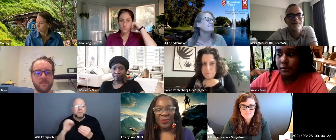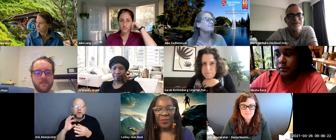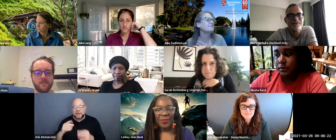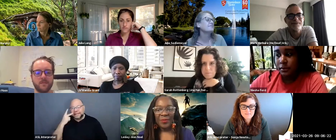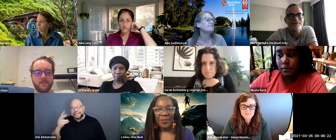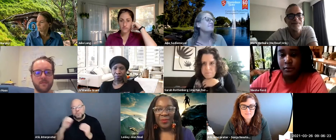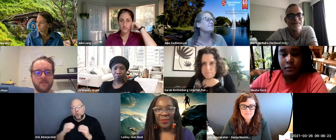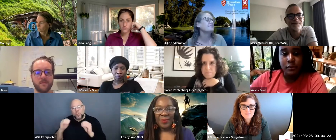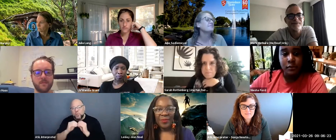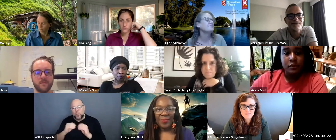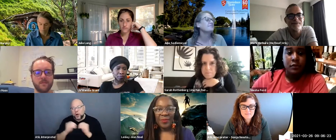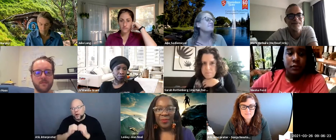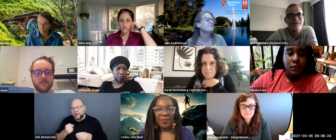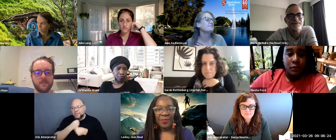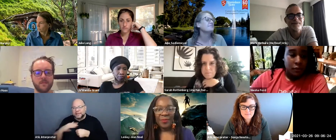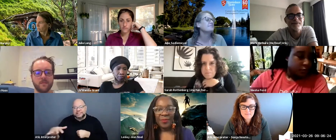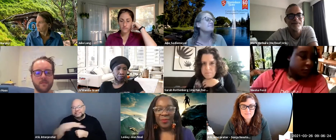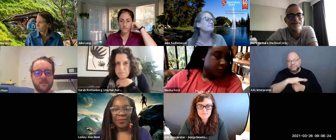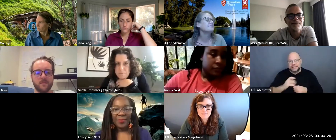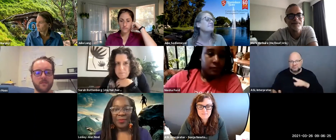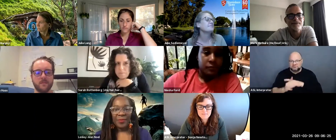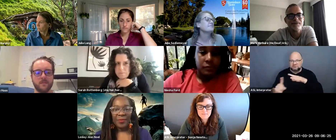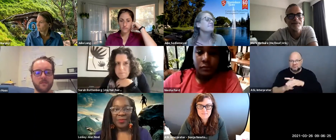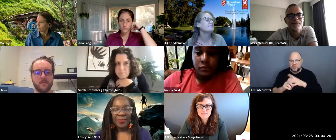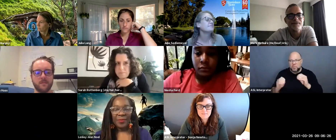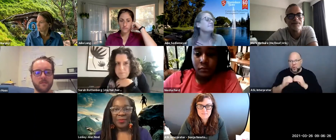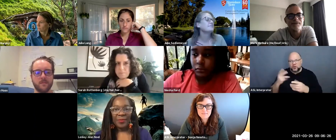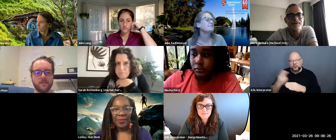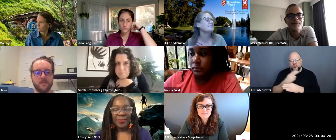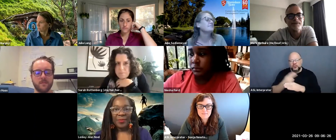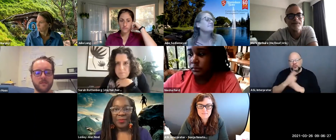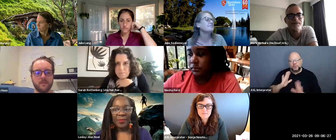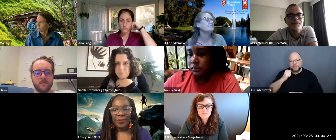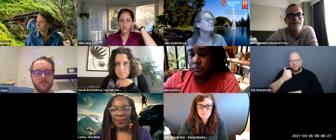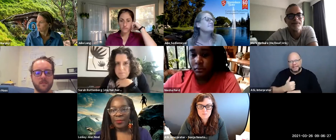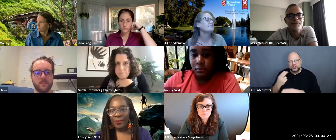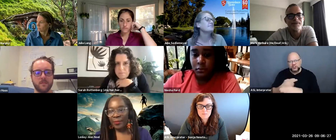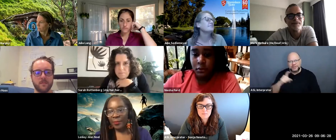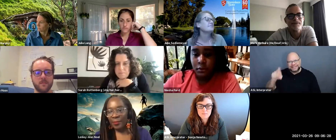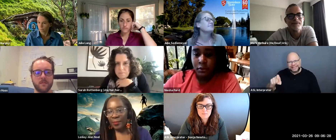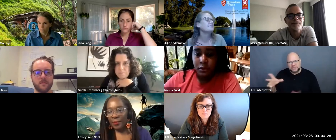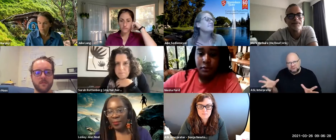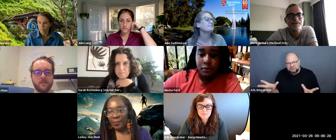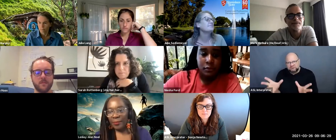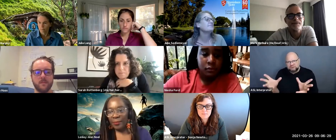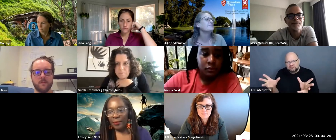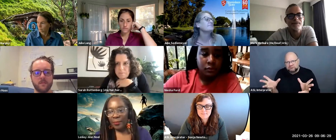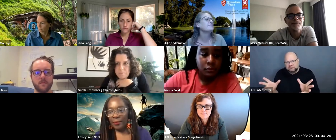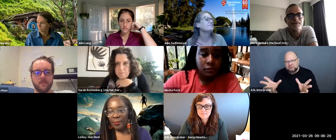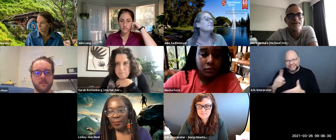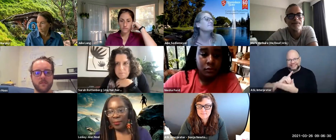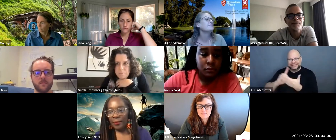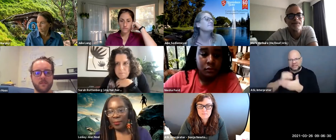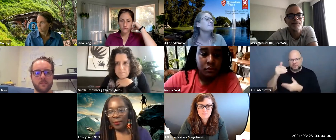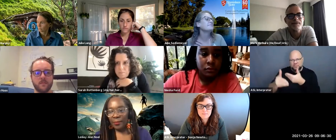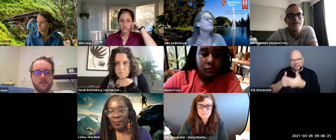more, like I'm seeing like makerspace and everything pop up. I'm seeing more consumer based or consumer needs are really driving the design